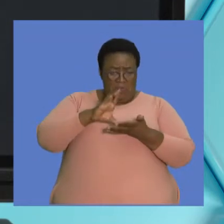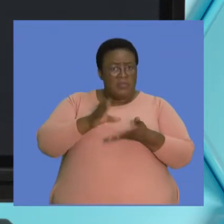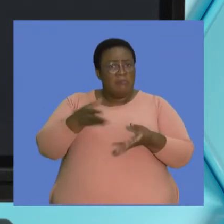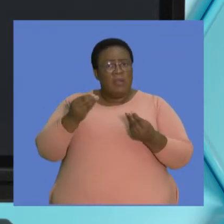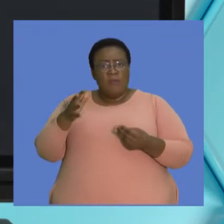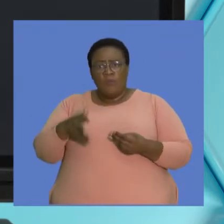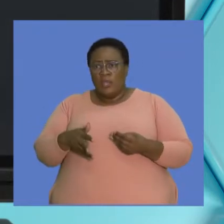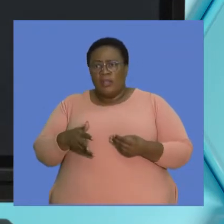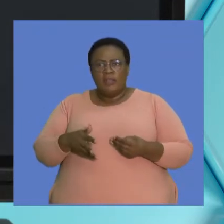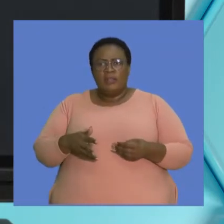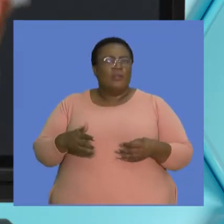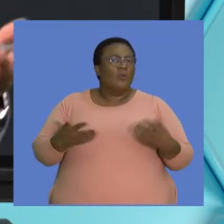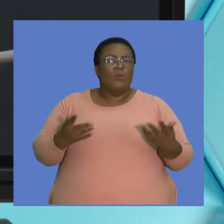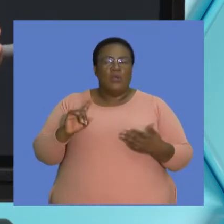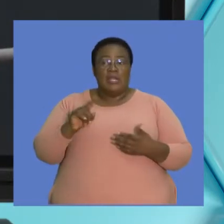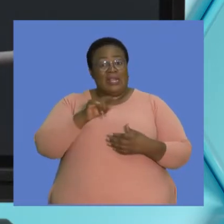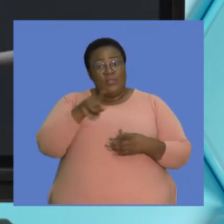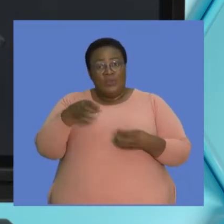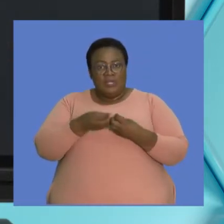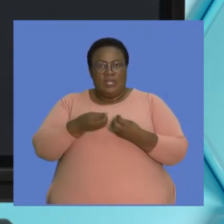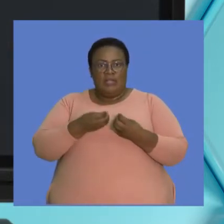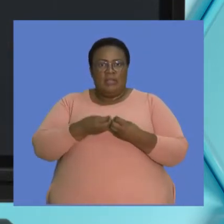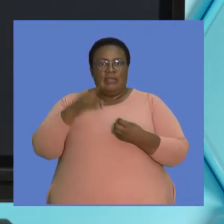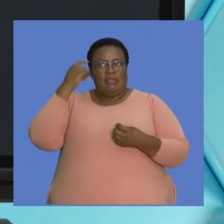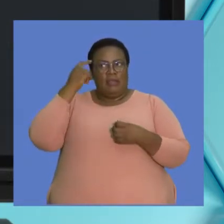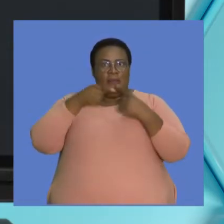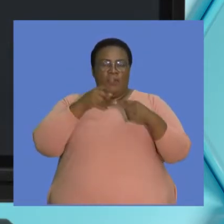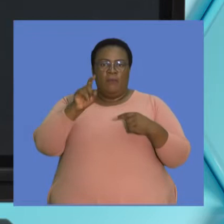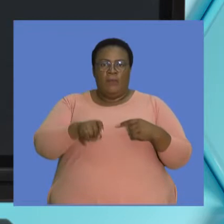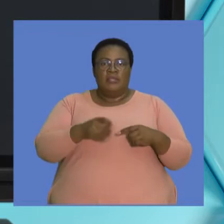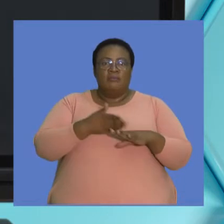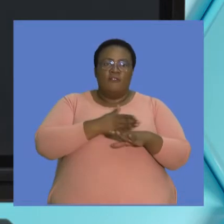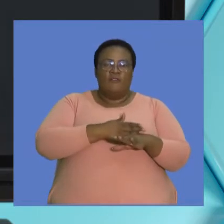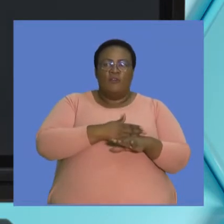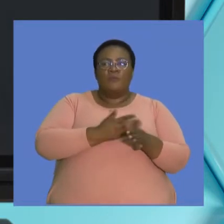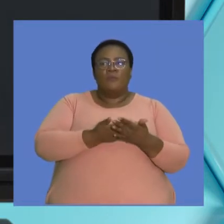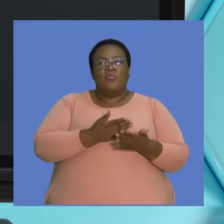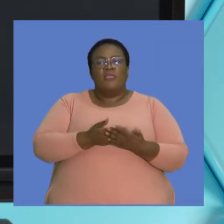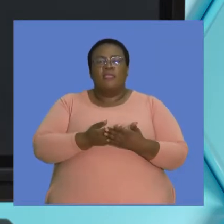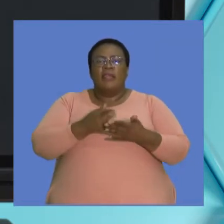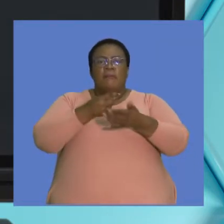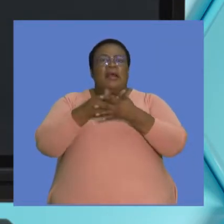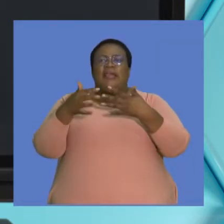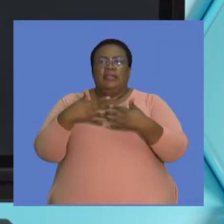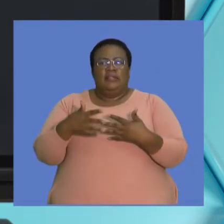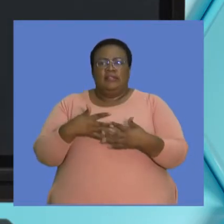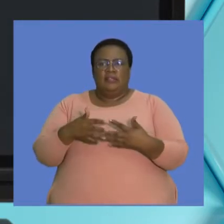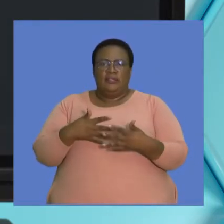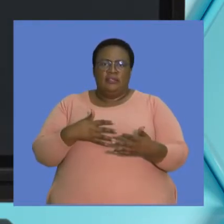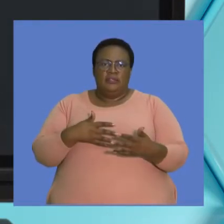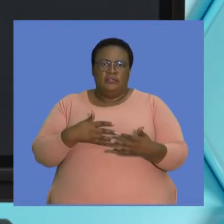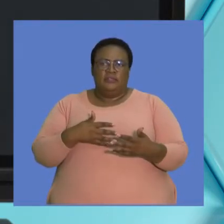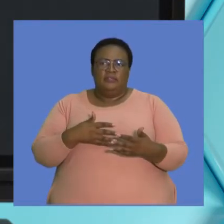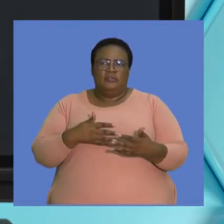getting profit from this? Will I not be getting any profit? So those are the things you need to be thinking about before you can even purchase